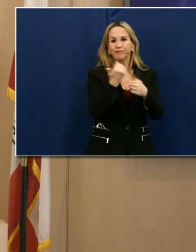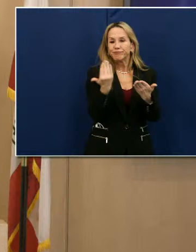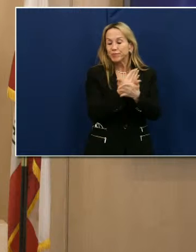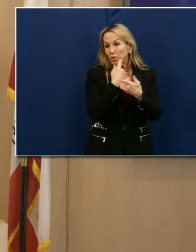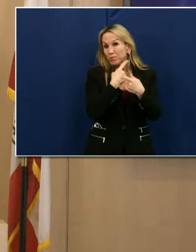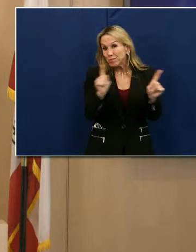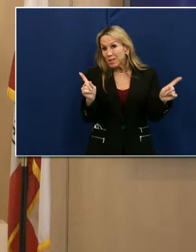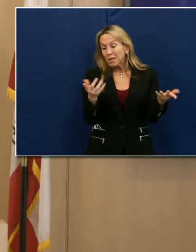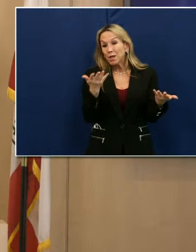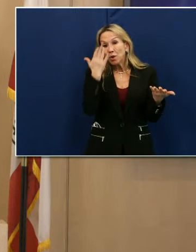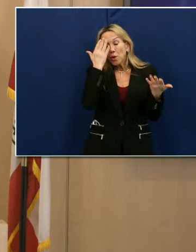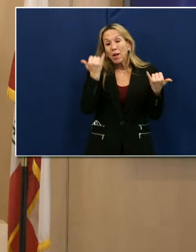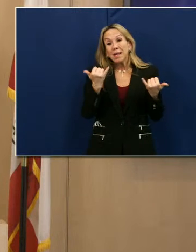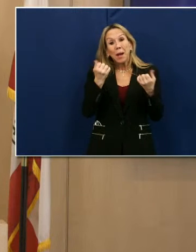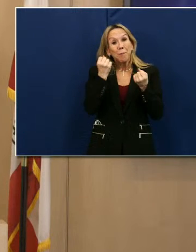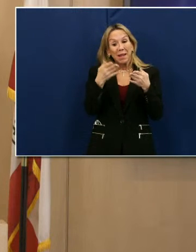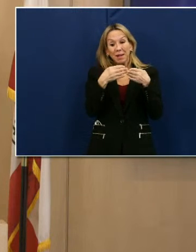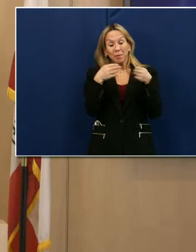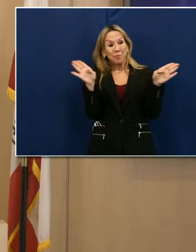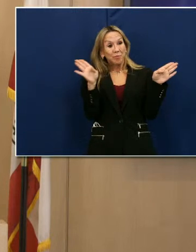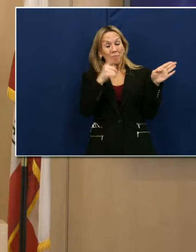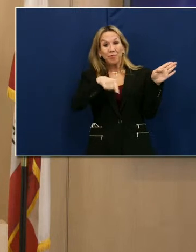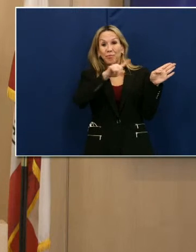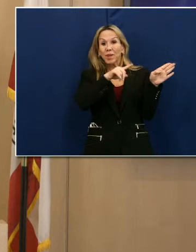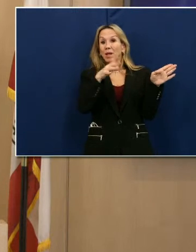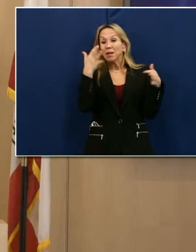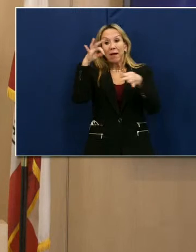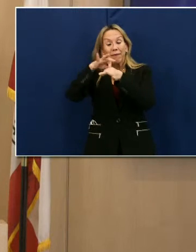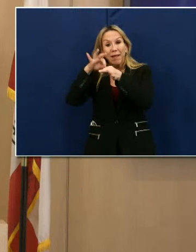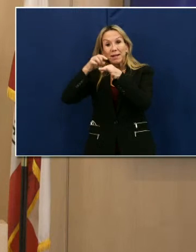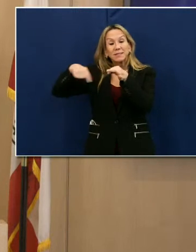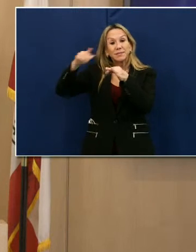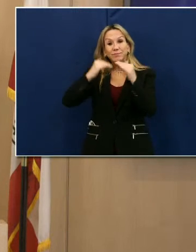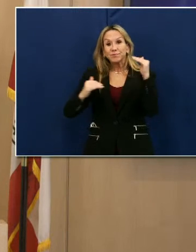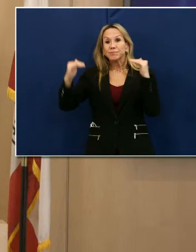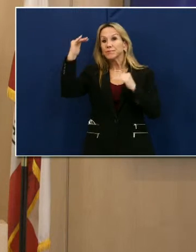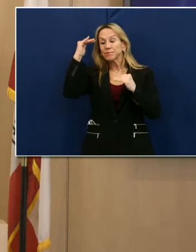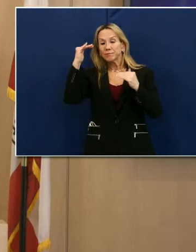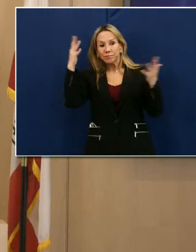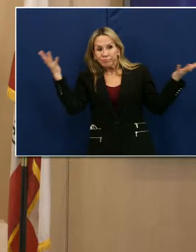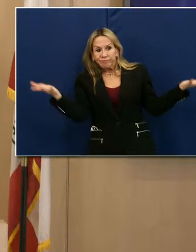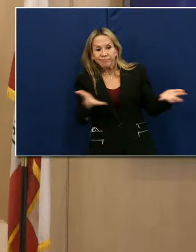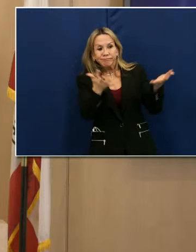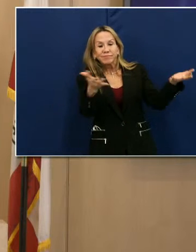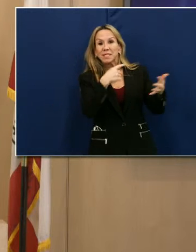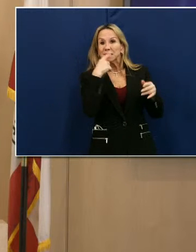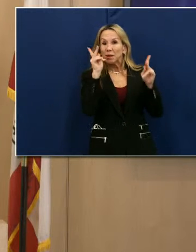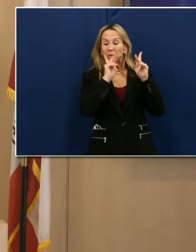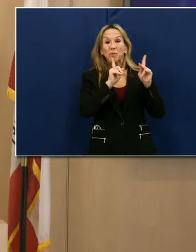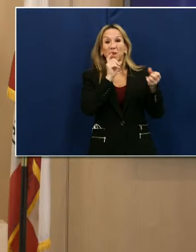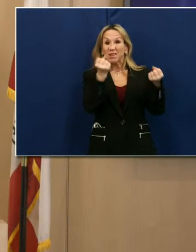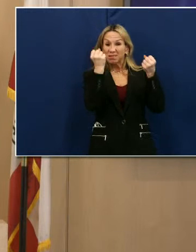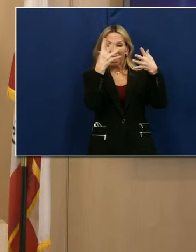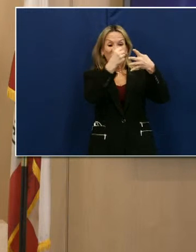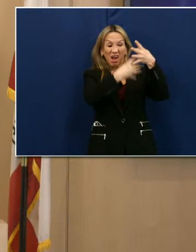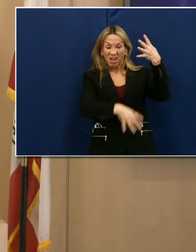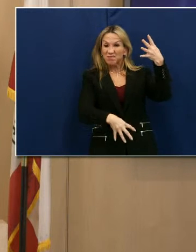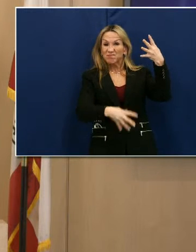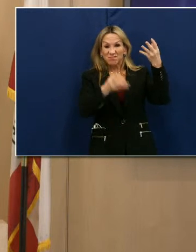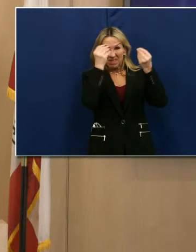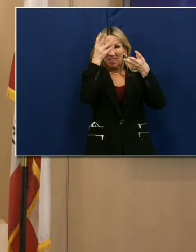public officials, a lot of elected officials encouraging people to defy the public health orders. There's a litany of misinformation that gets shared out